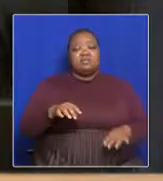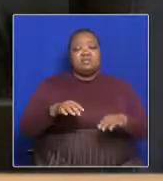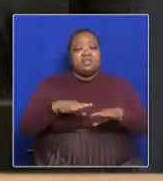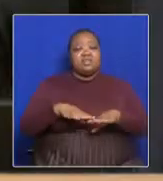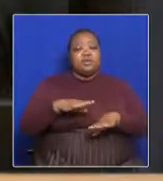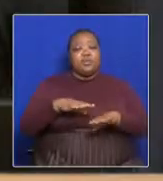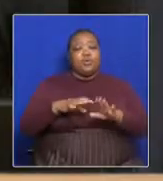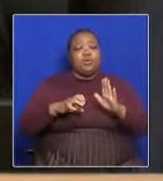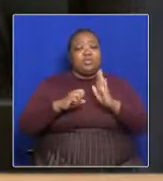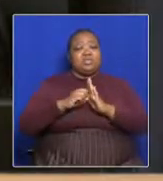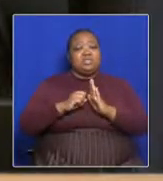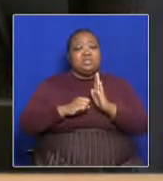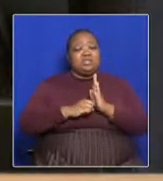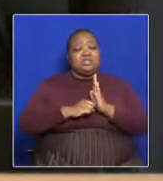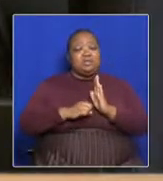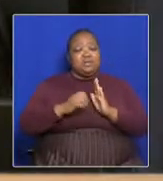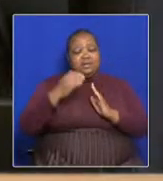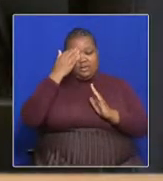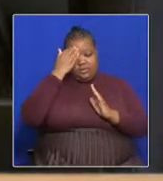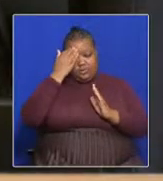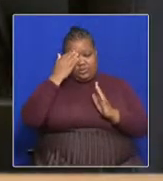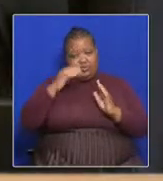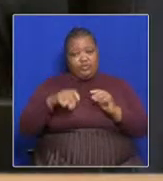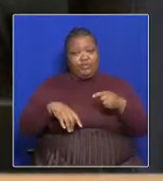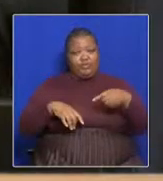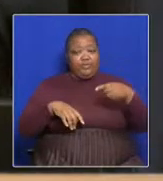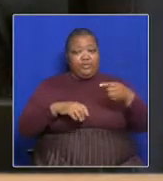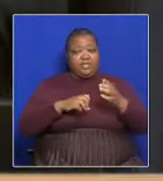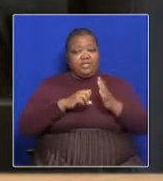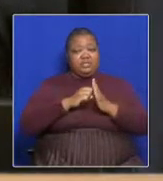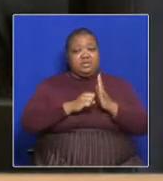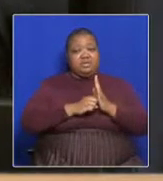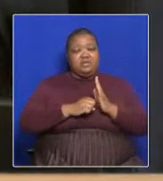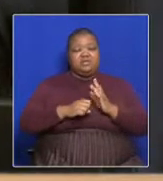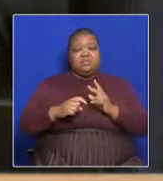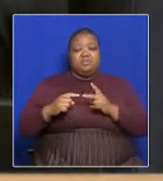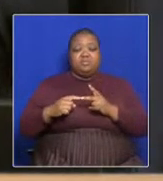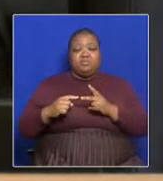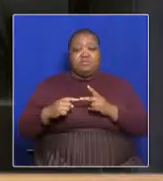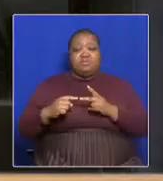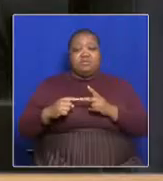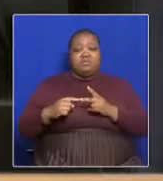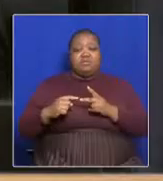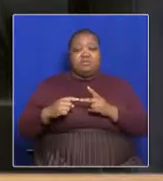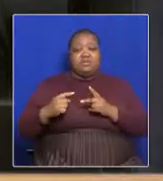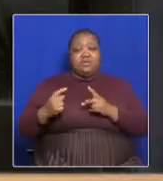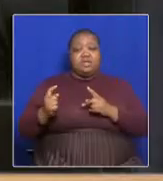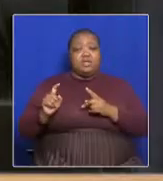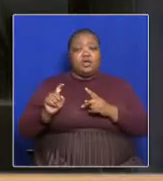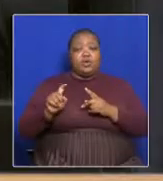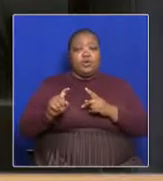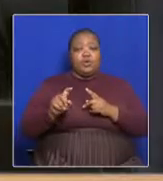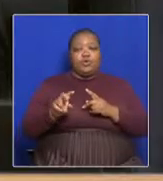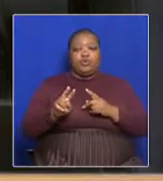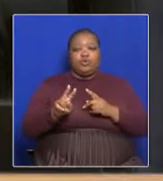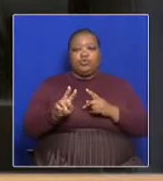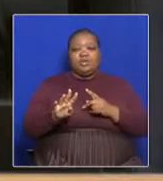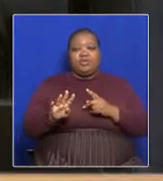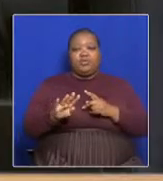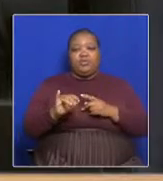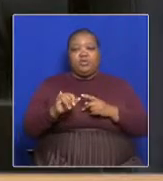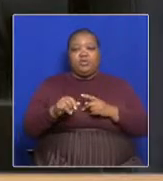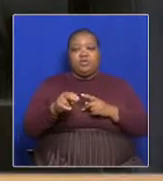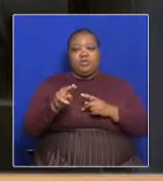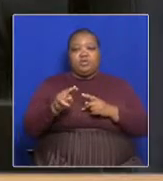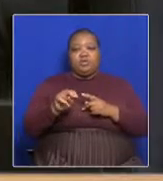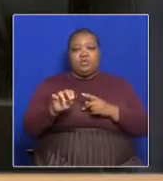know the first statement. Yes, I'm aware. And then he says, I only went on the 24th of June. You were not there,